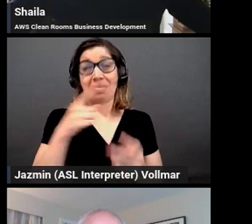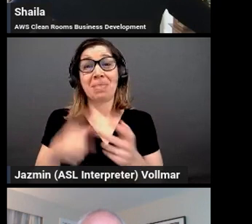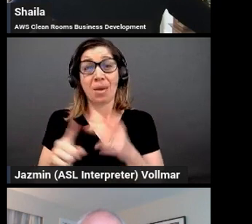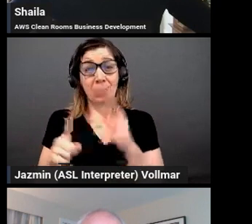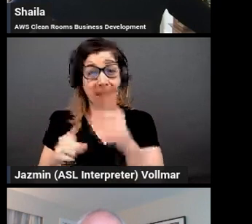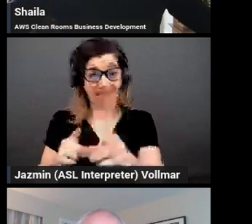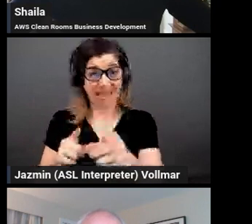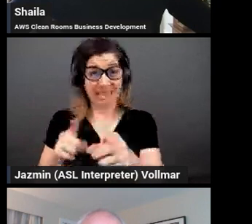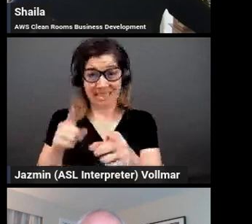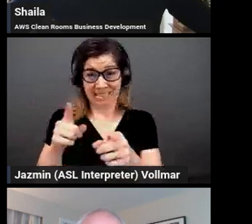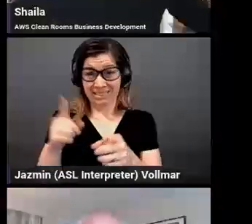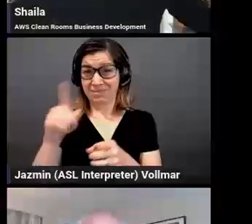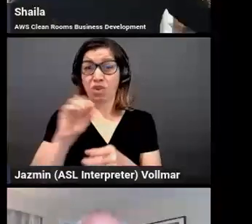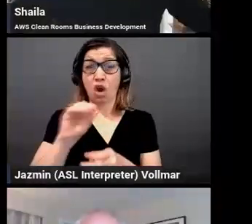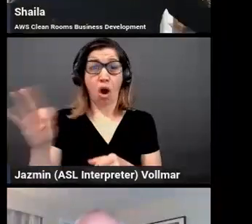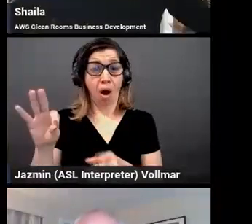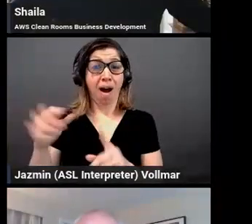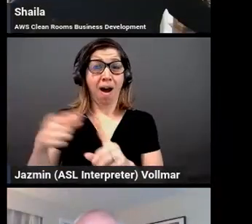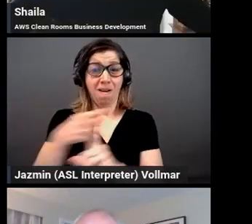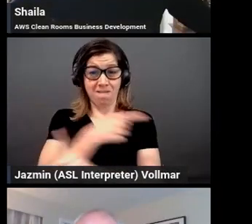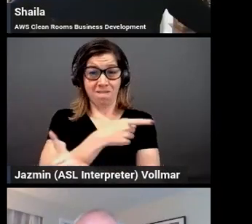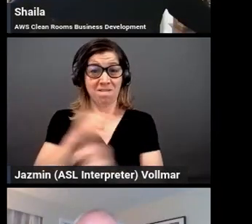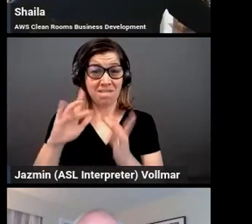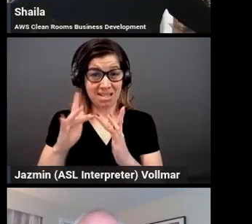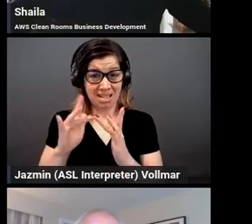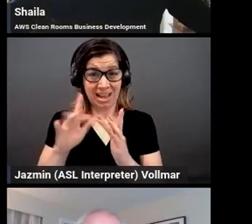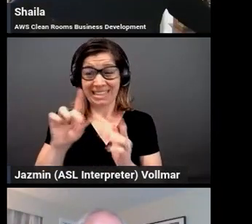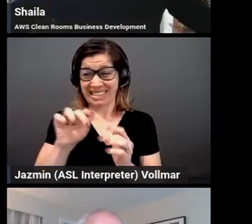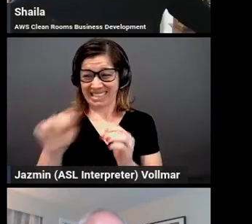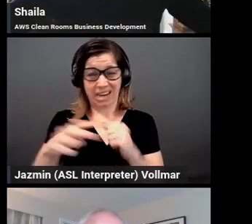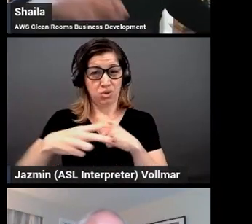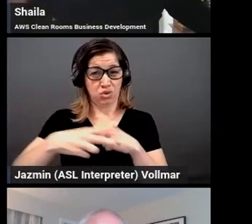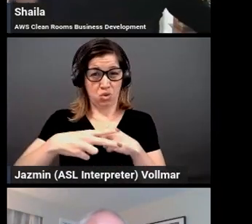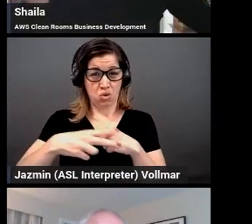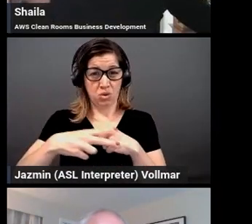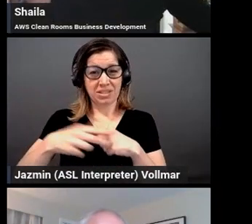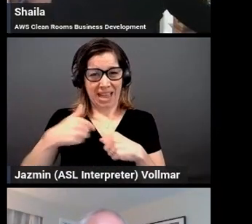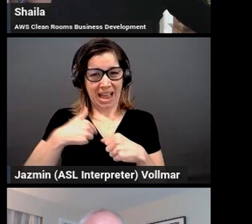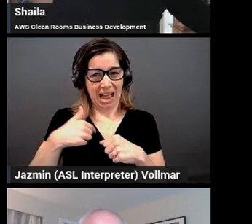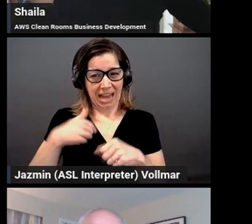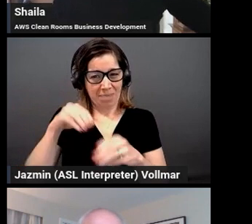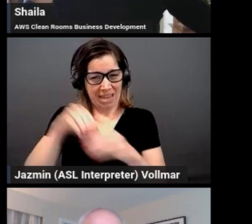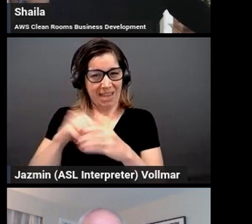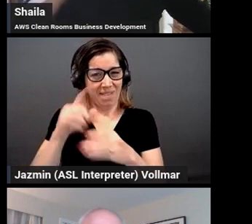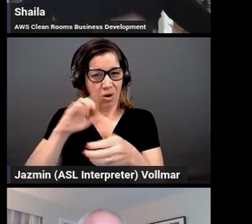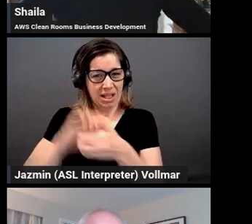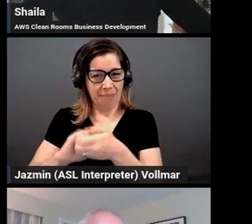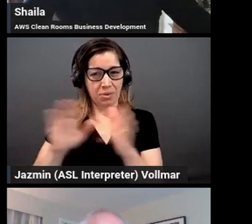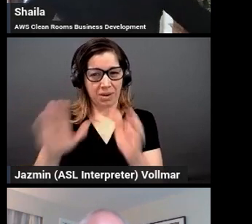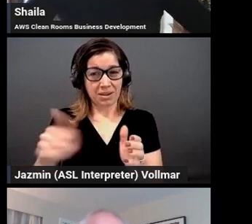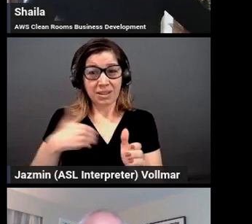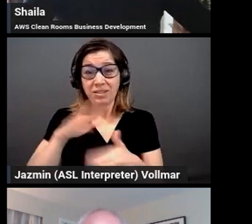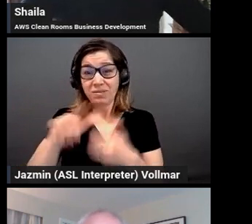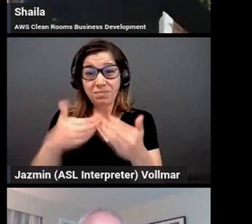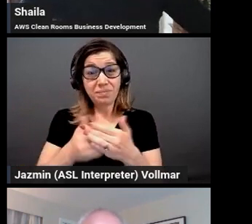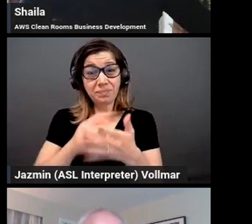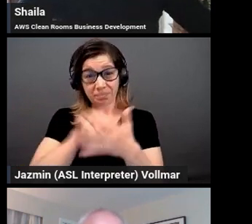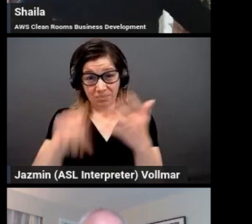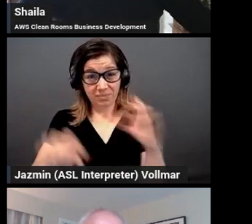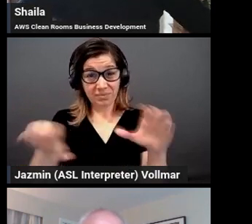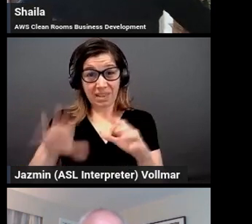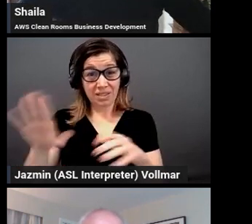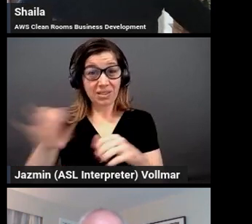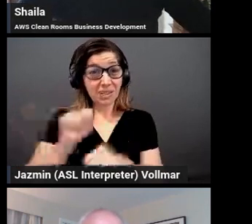data store that I managed to get in as a collaborator on this collaboration. So we have all of them here, done their job. We're ready to